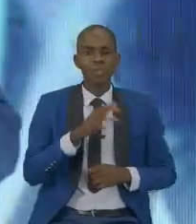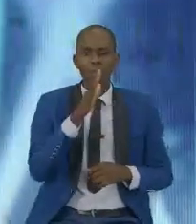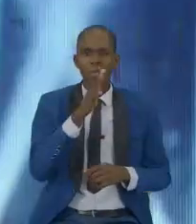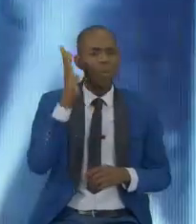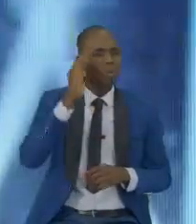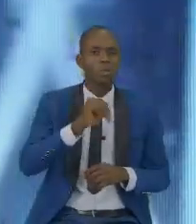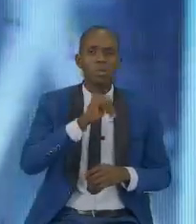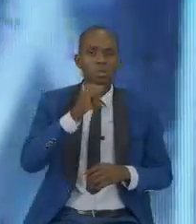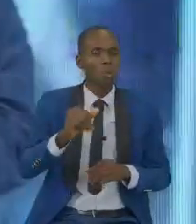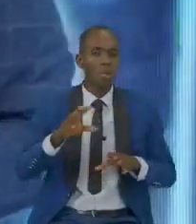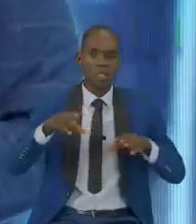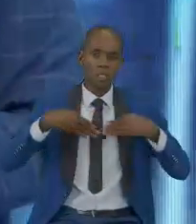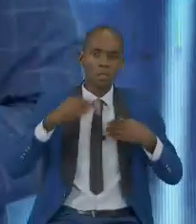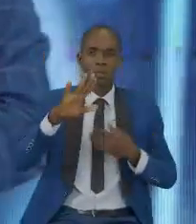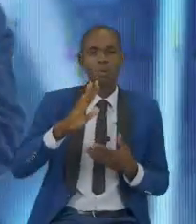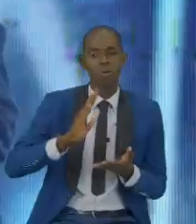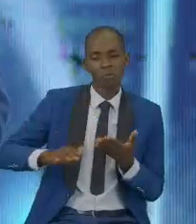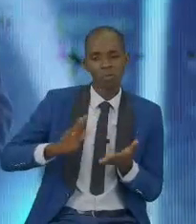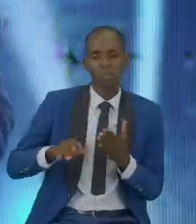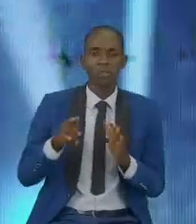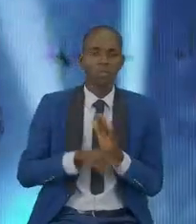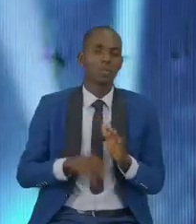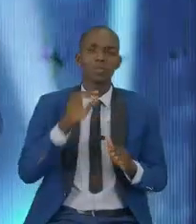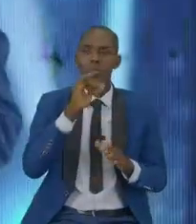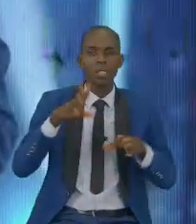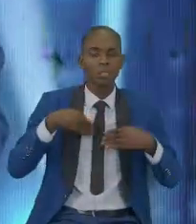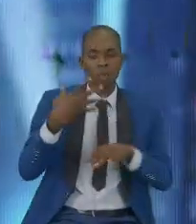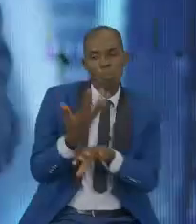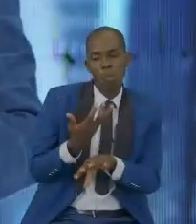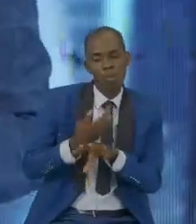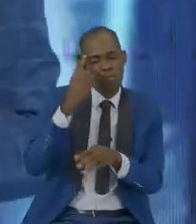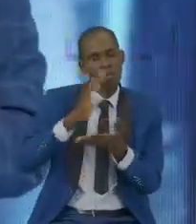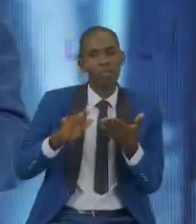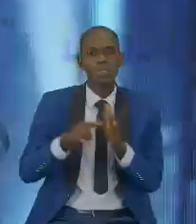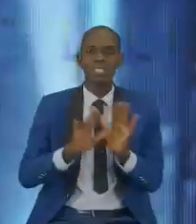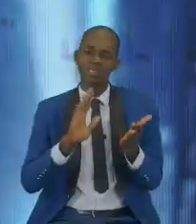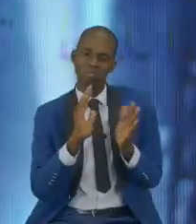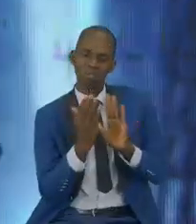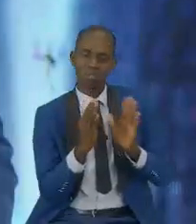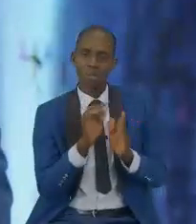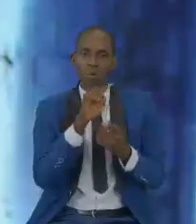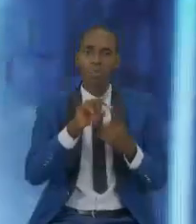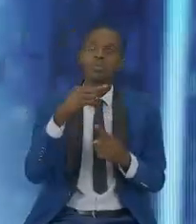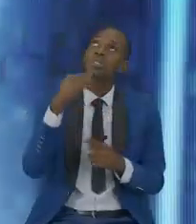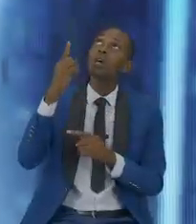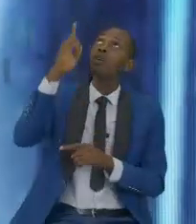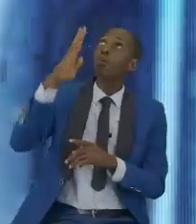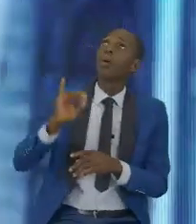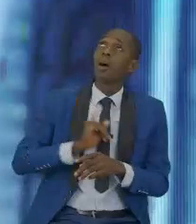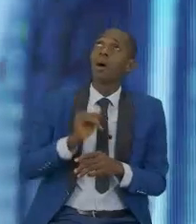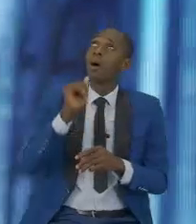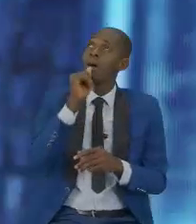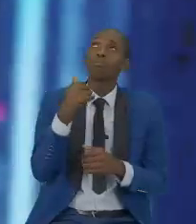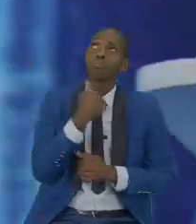forgiveness serious. The same thing with God. If while you're saying, God forgive me, I have done what